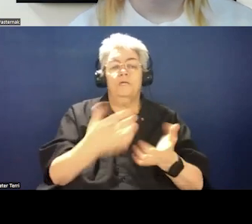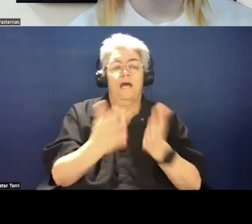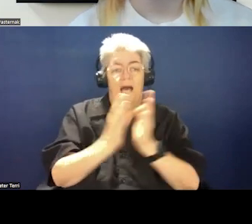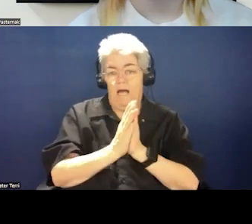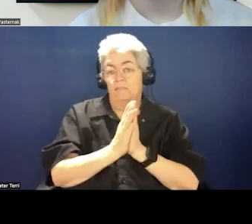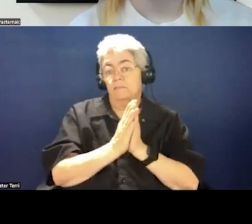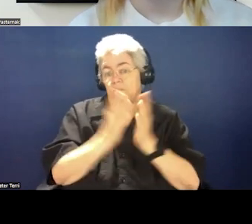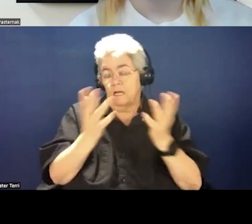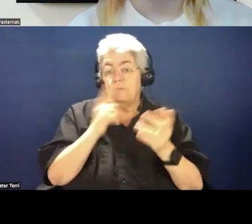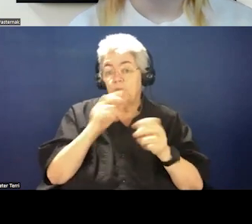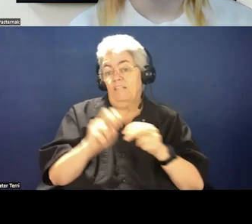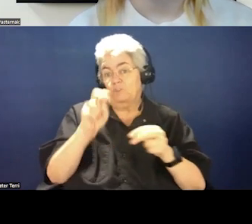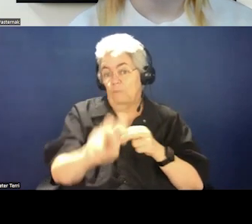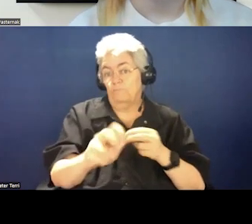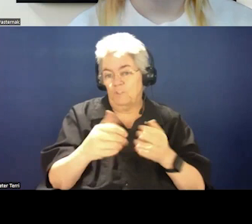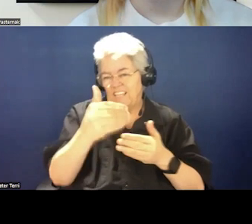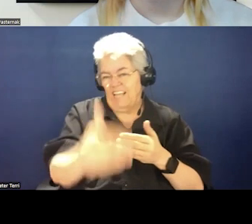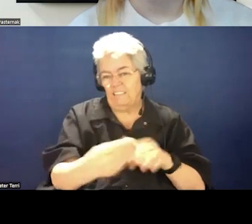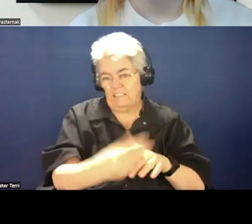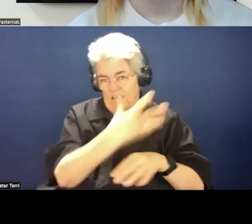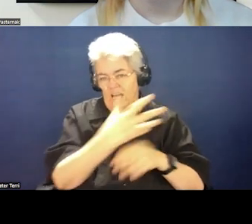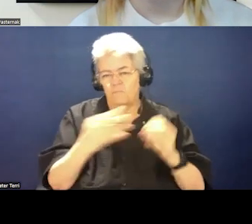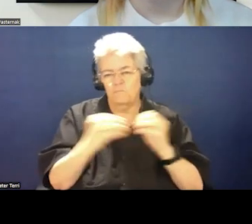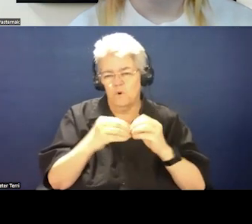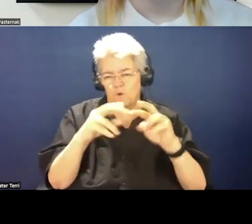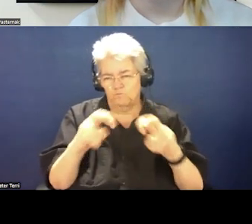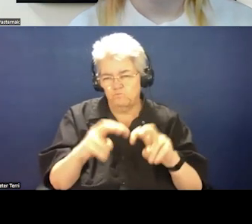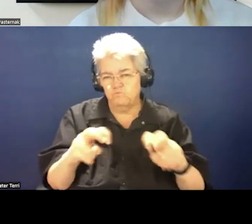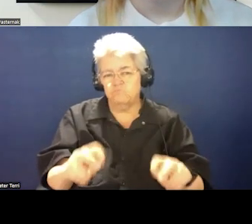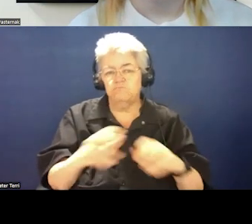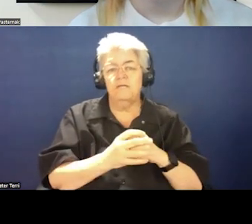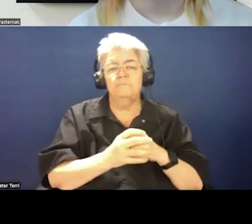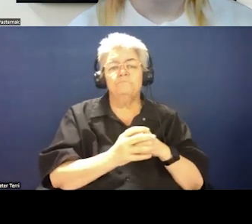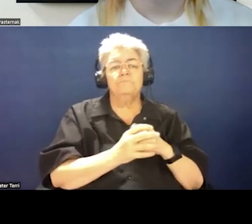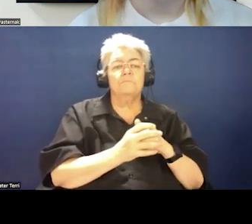can actually jump to the next slide because it digs into this in a little bit more of a graphic way.